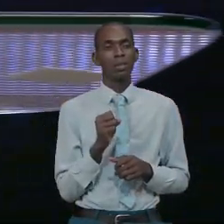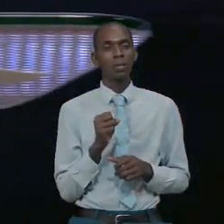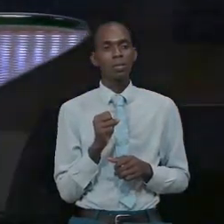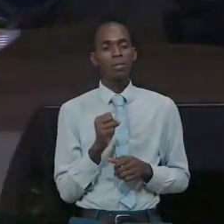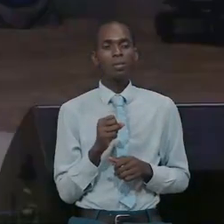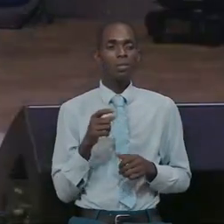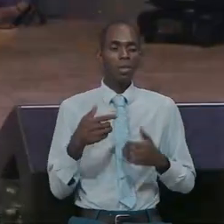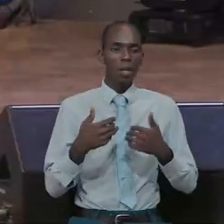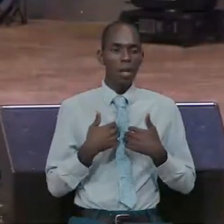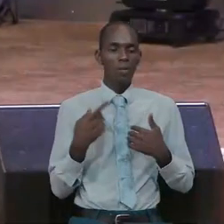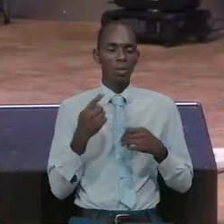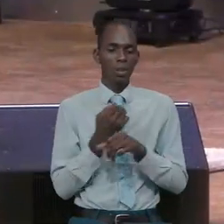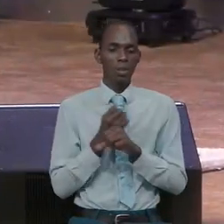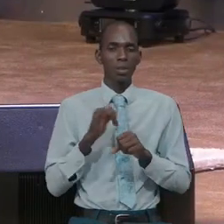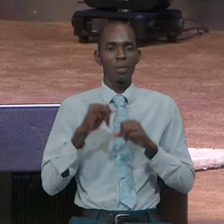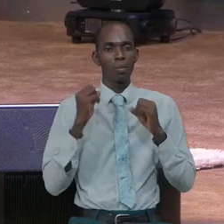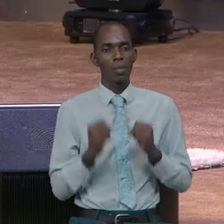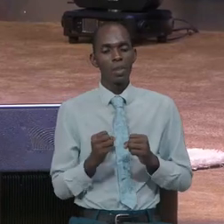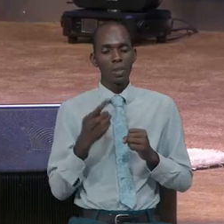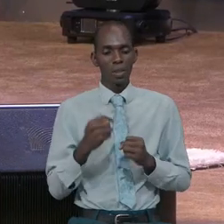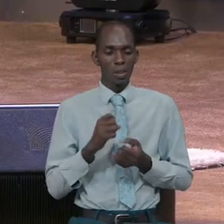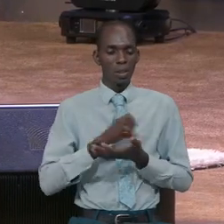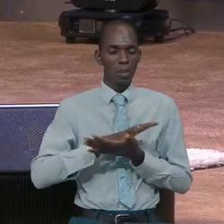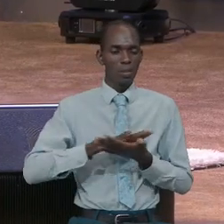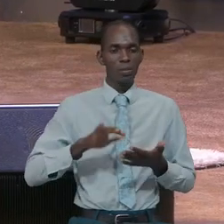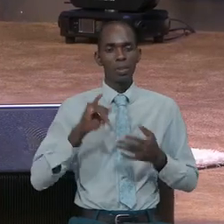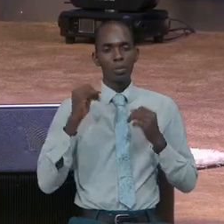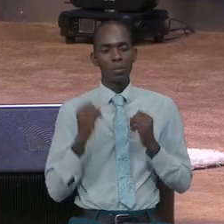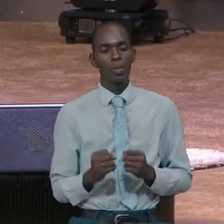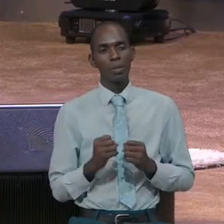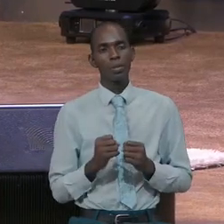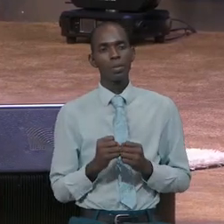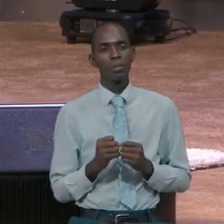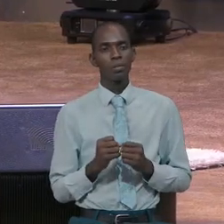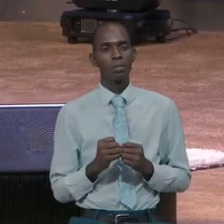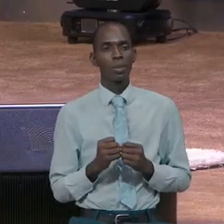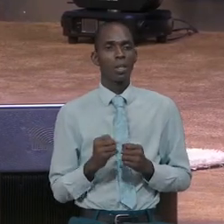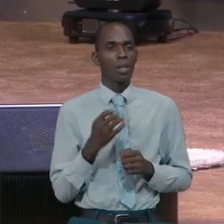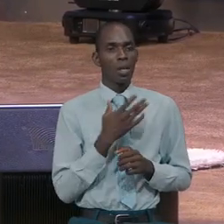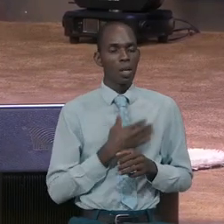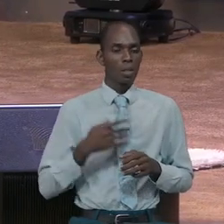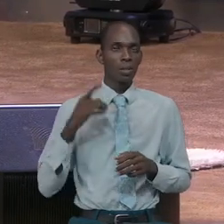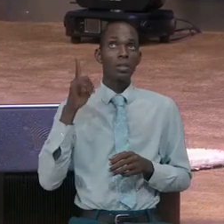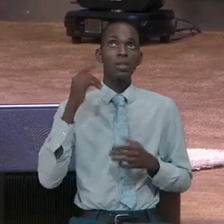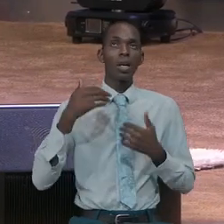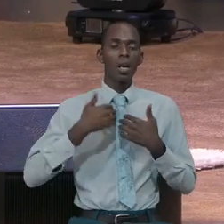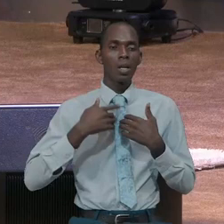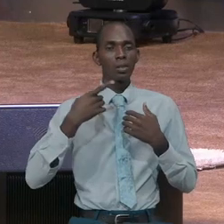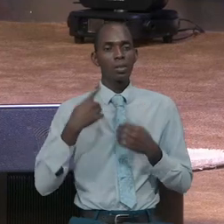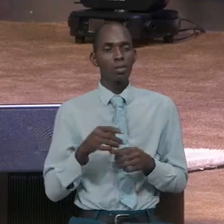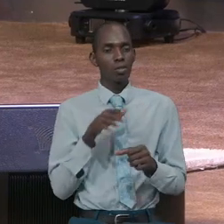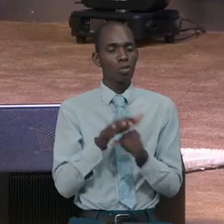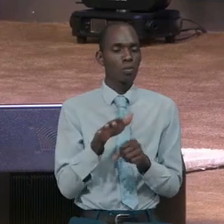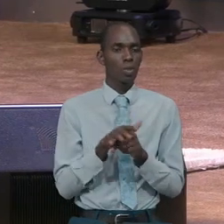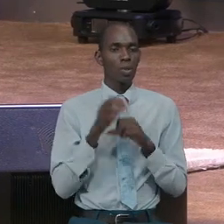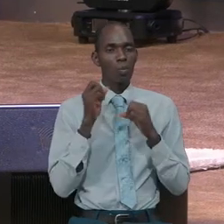the saving power. He's sanctifying. He has the sanctifying power. And he has the sufficient